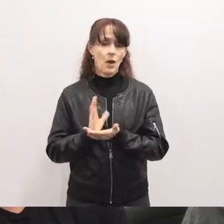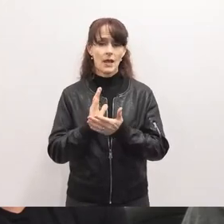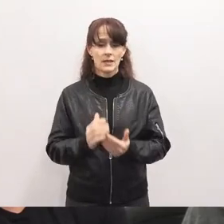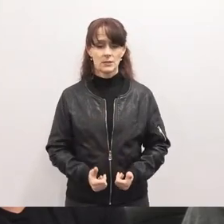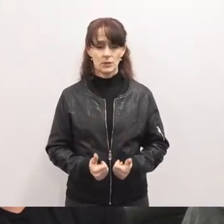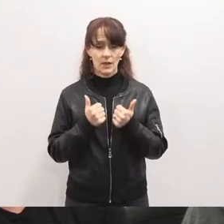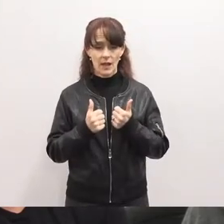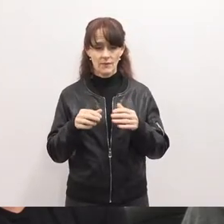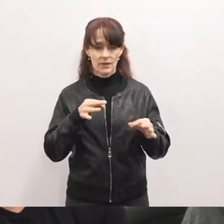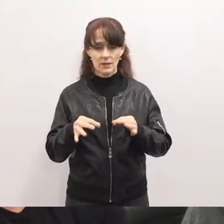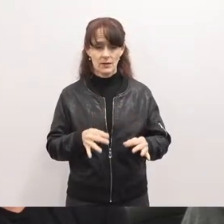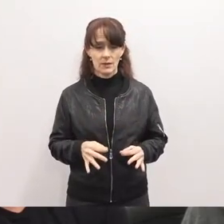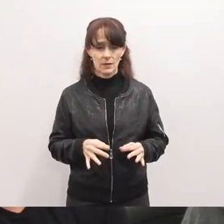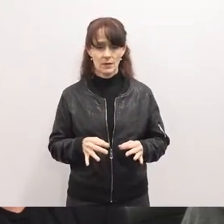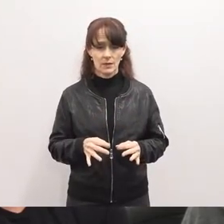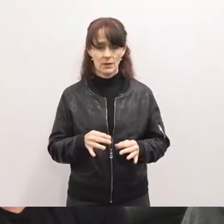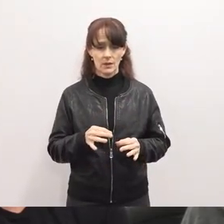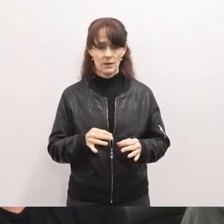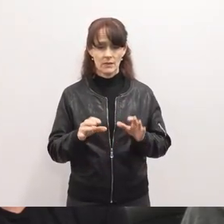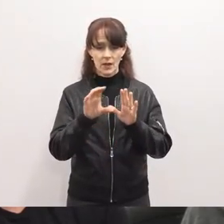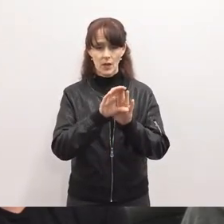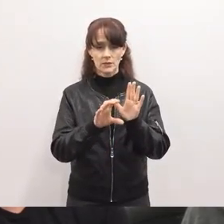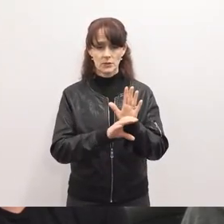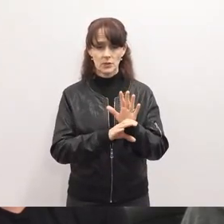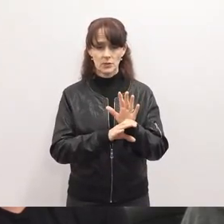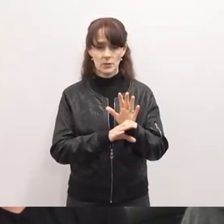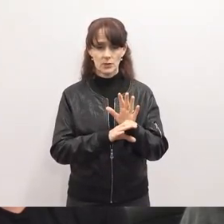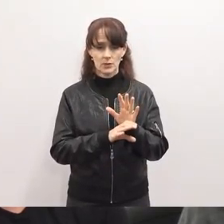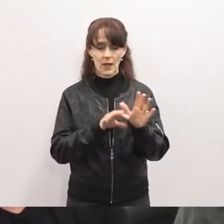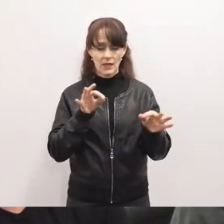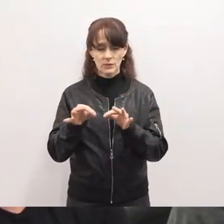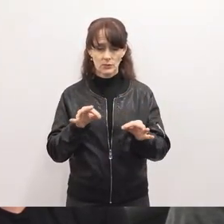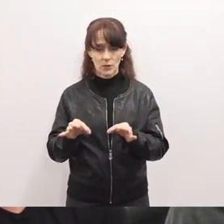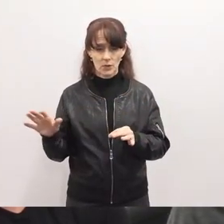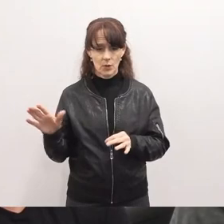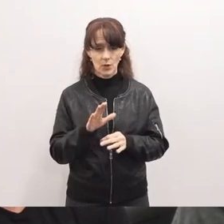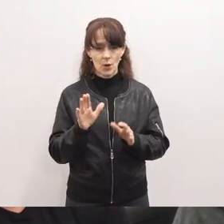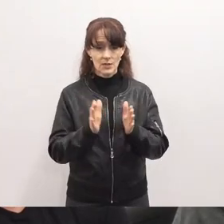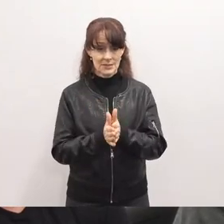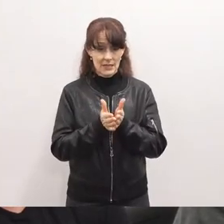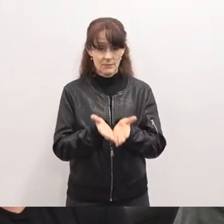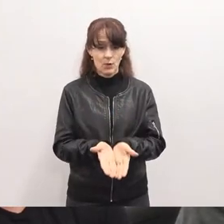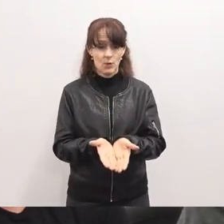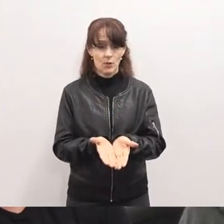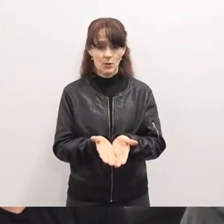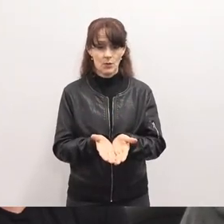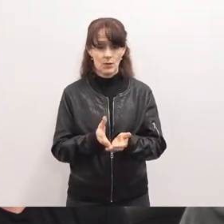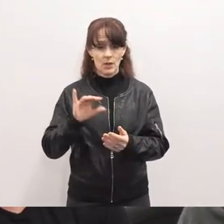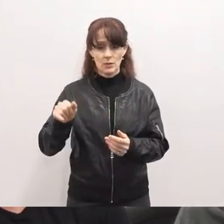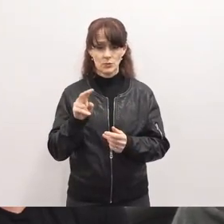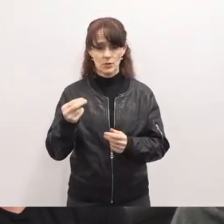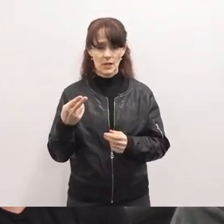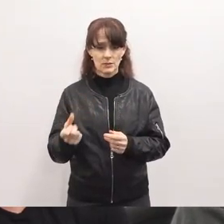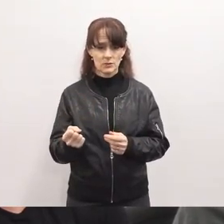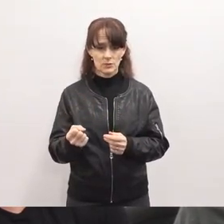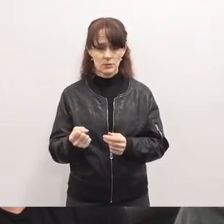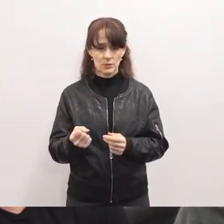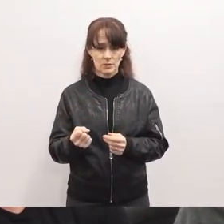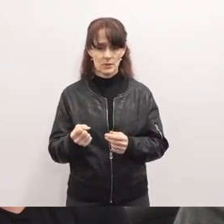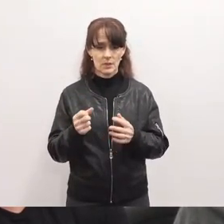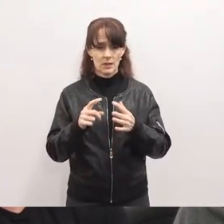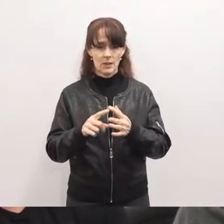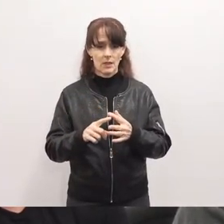as described in the Constitution, and as described in your guys' textbooks here at Jordan High School, which